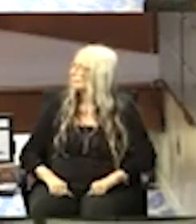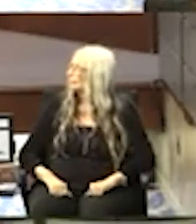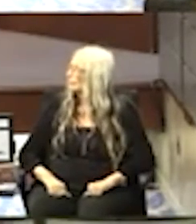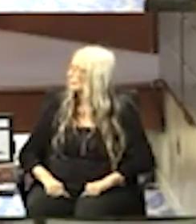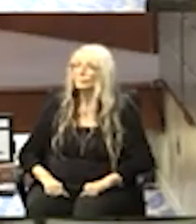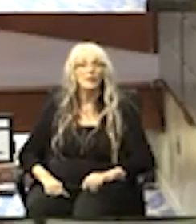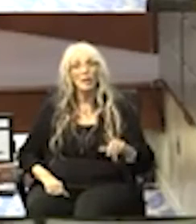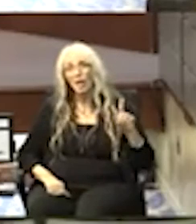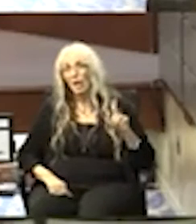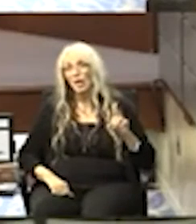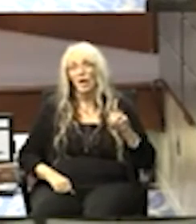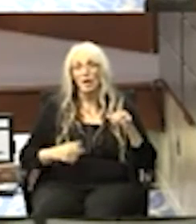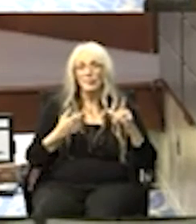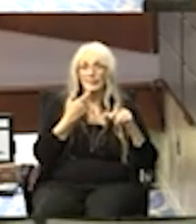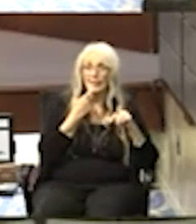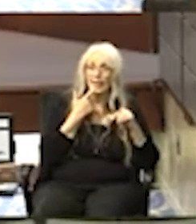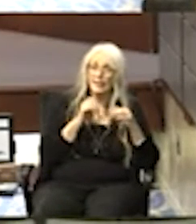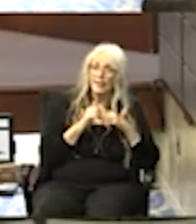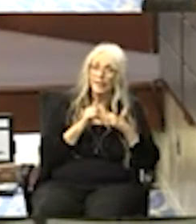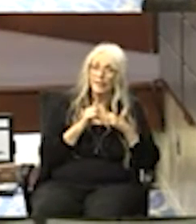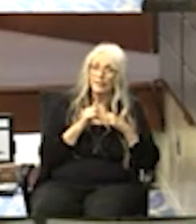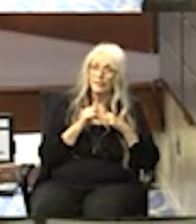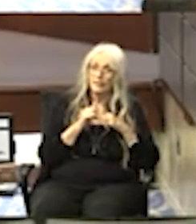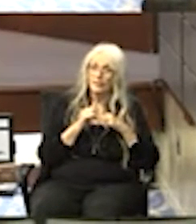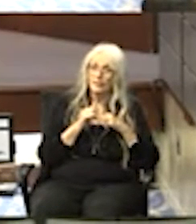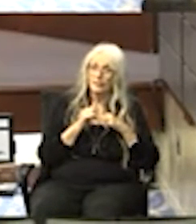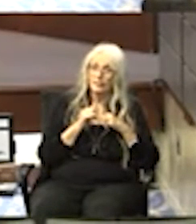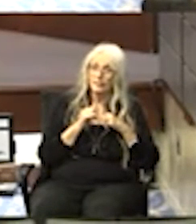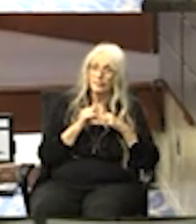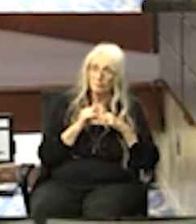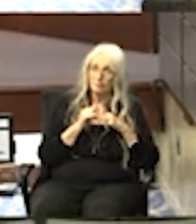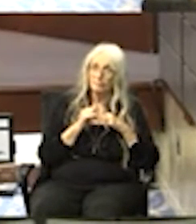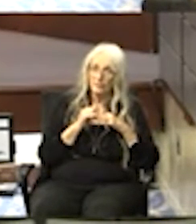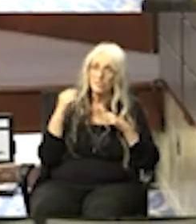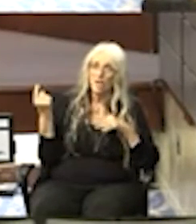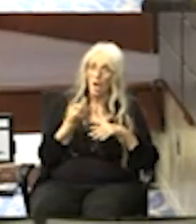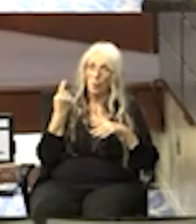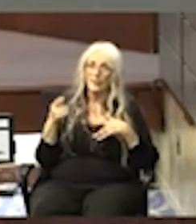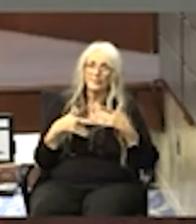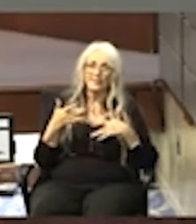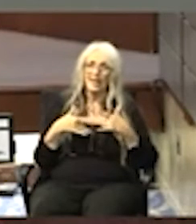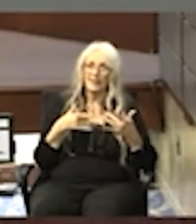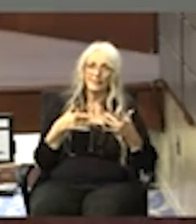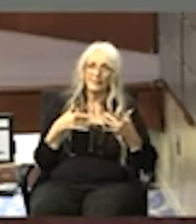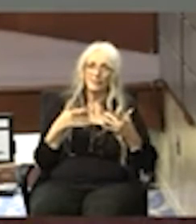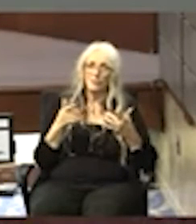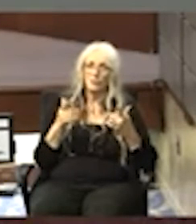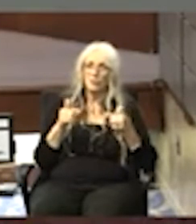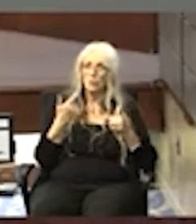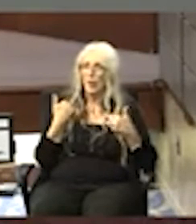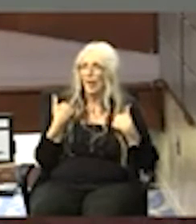And I'll just jump in and sort of echo everything that's been said. And it is always really exciting when you can have a